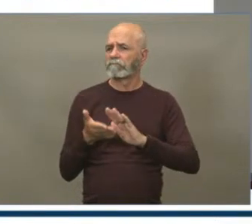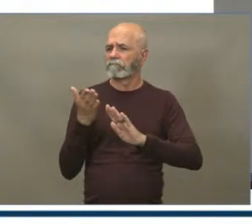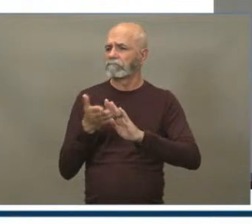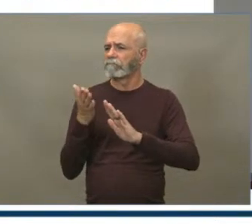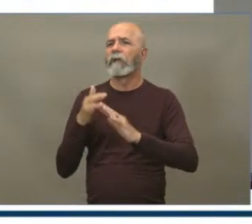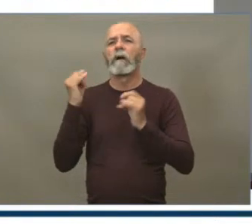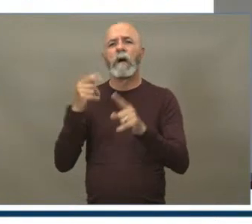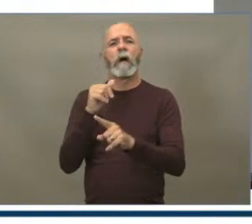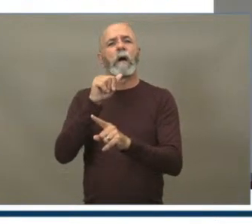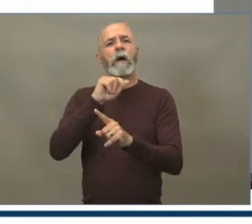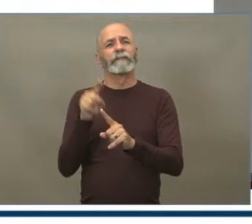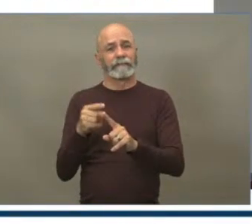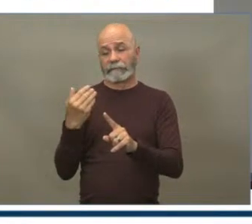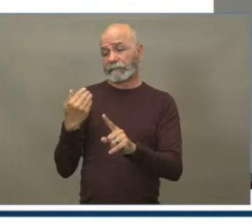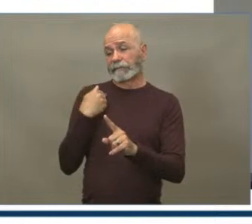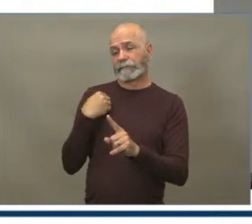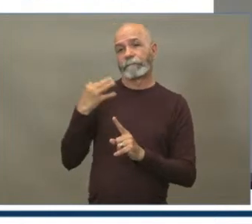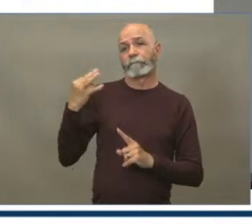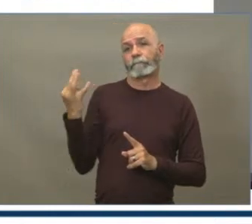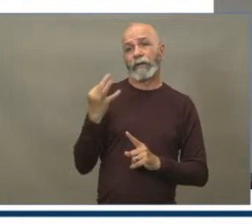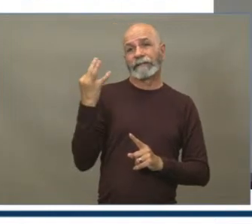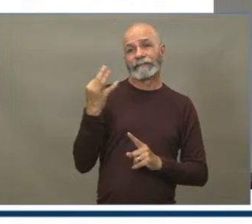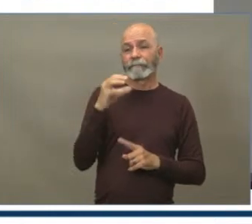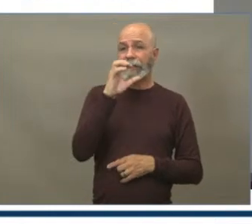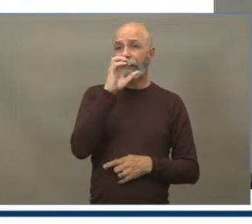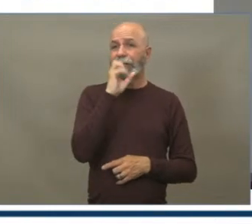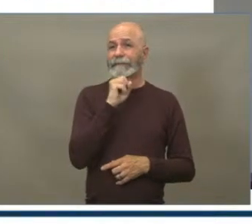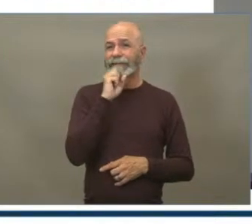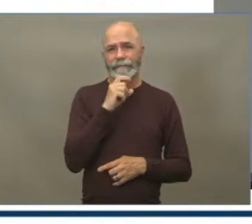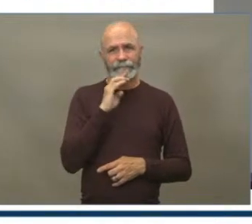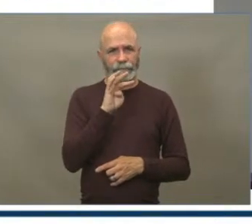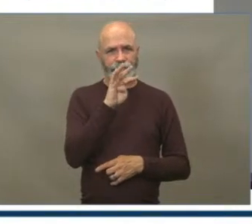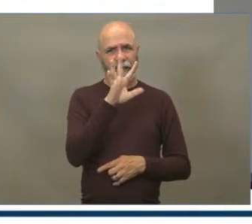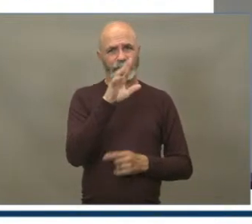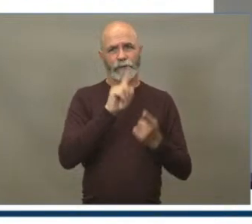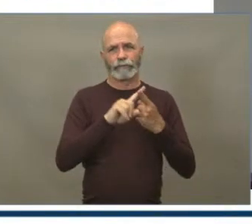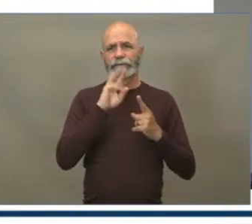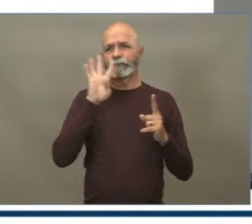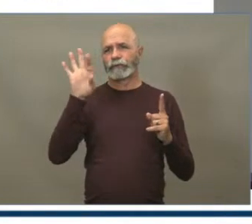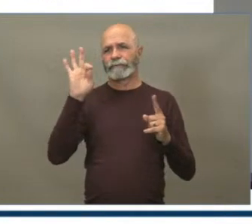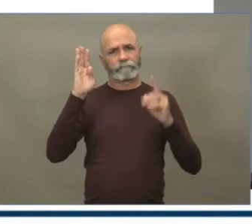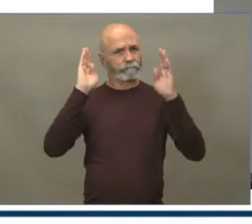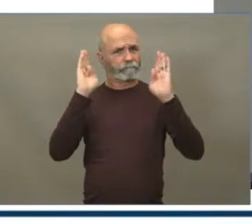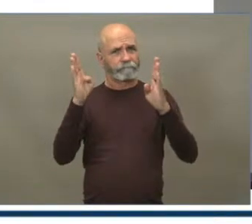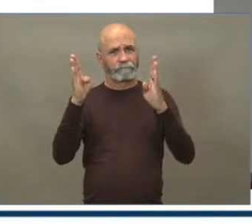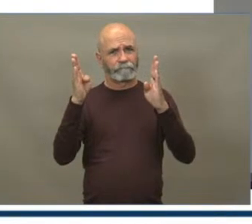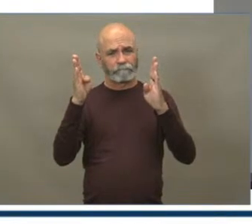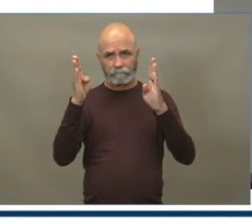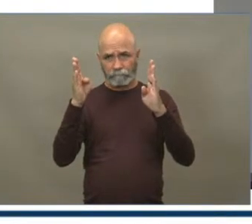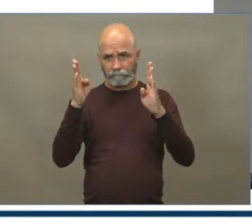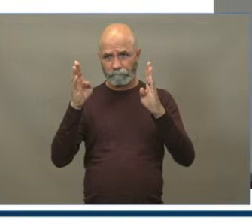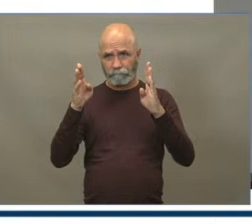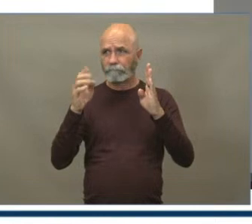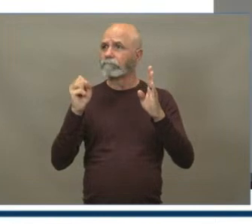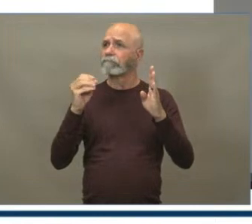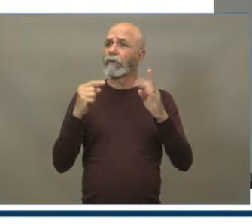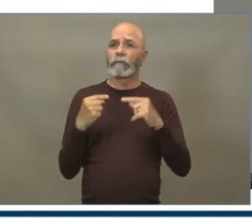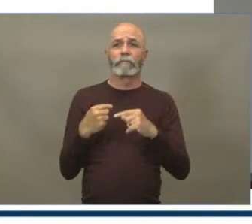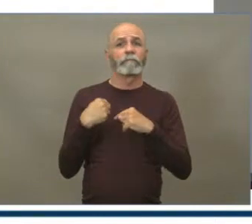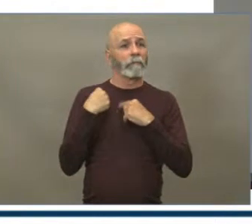on Friday, and the 45 to 49-year-olds. We've had a huge uptake,